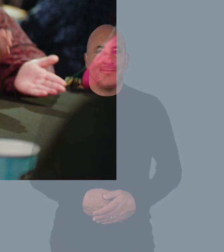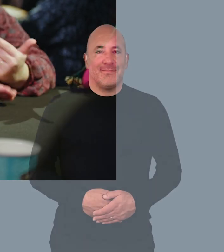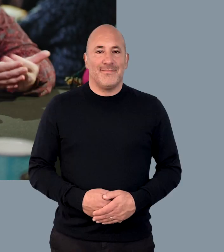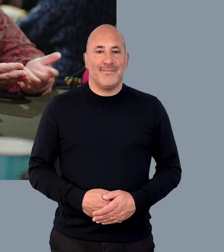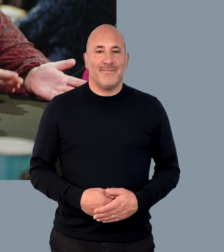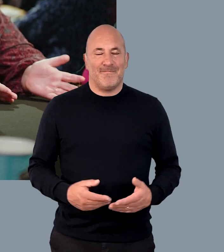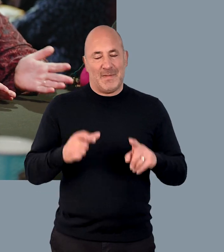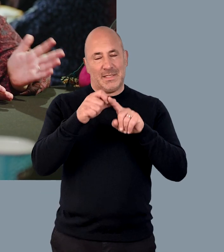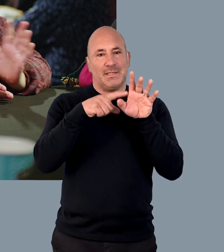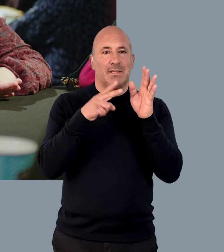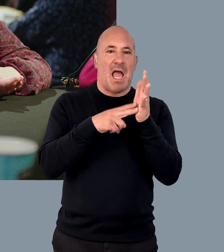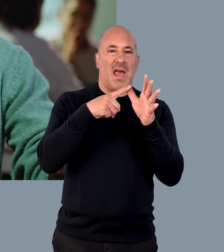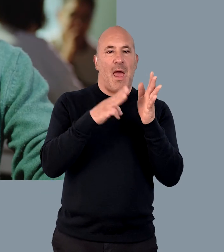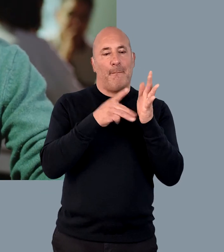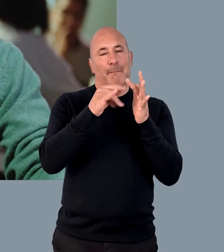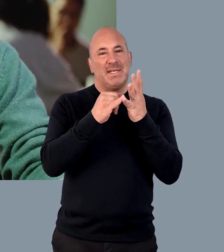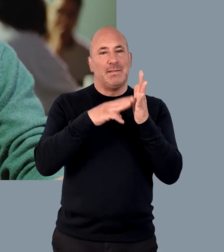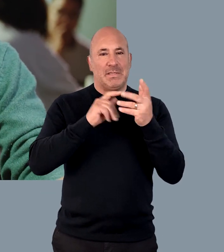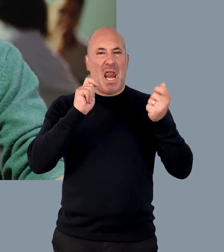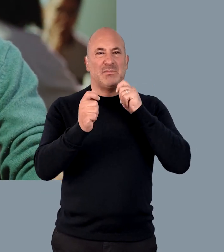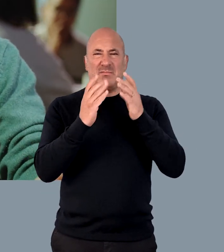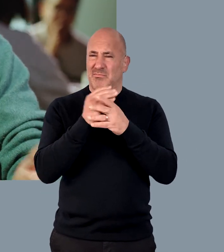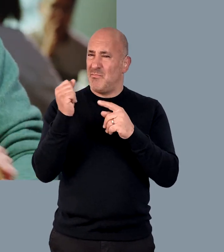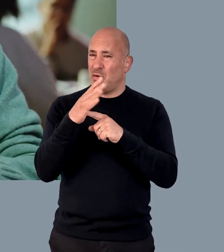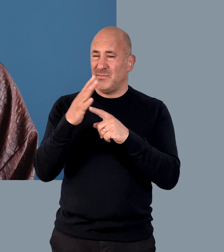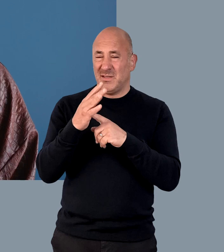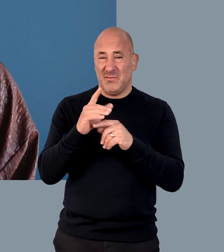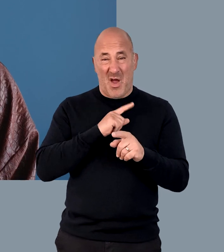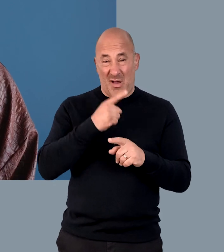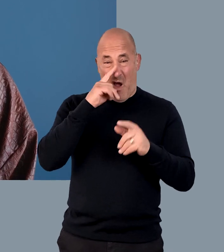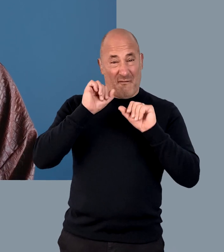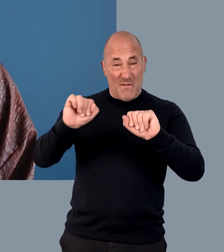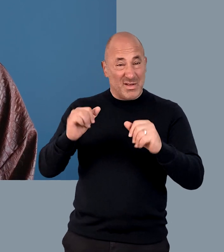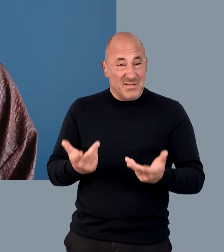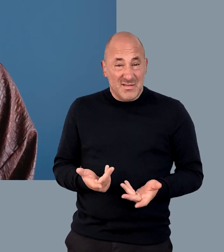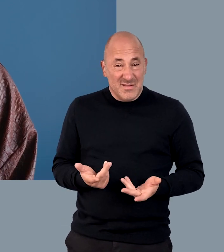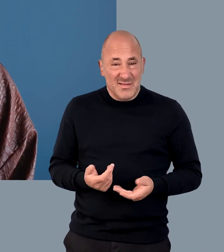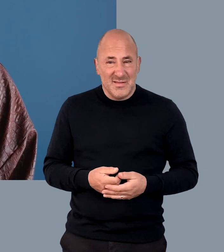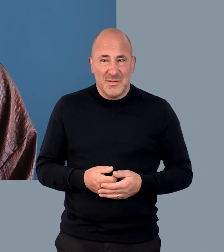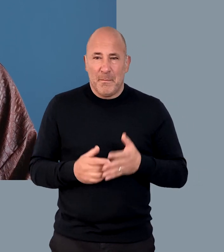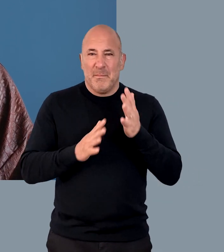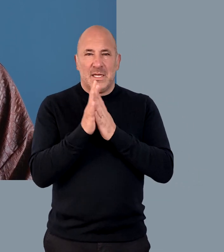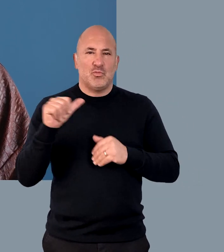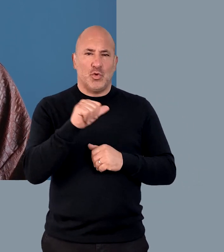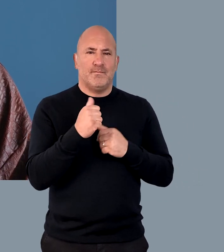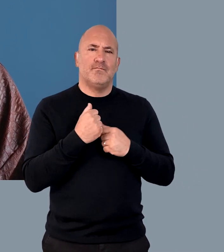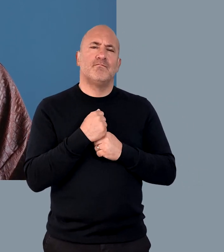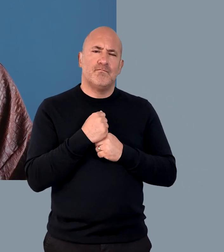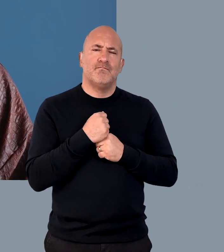I think dynamism is important because it's unavoidable. So we should